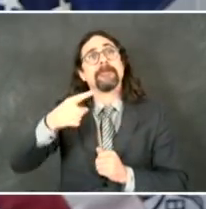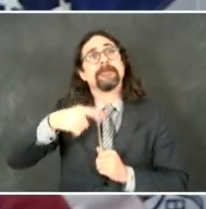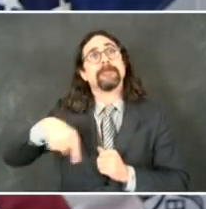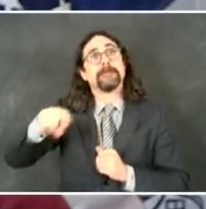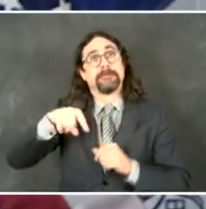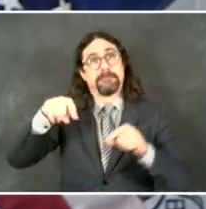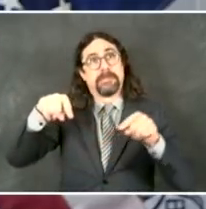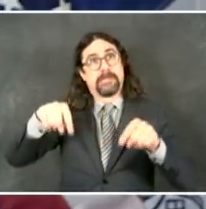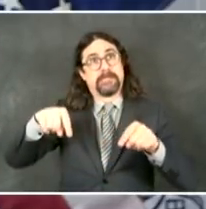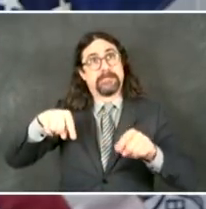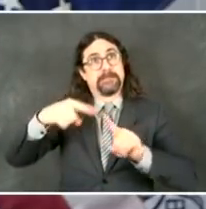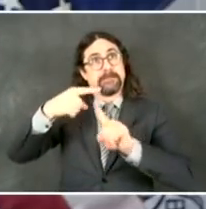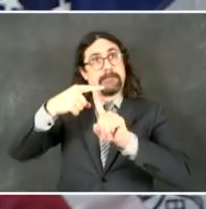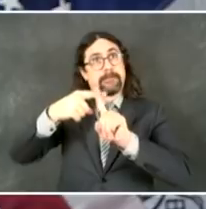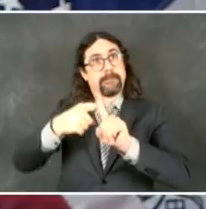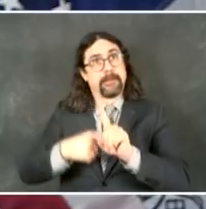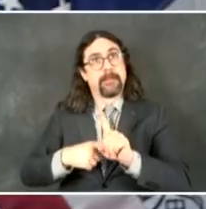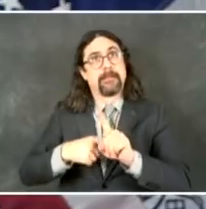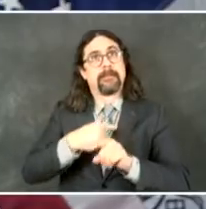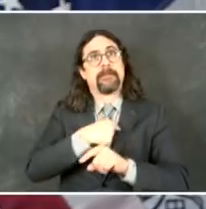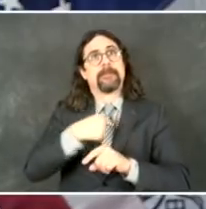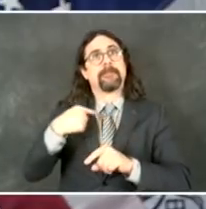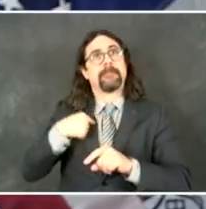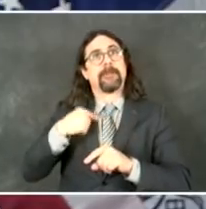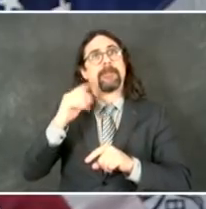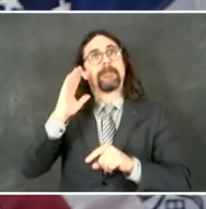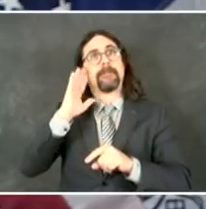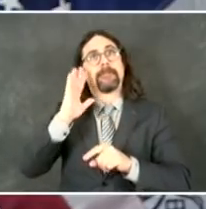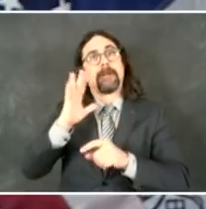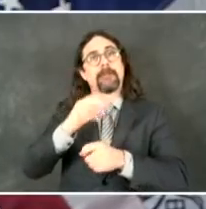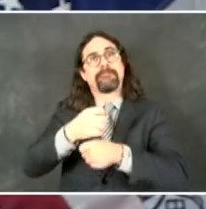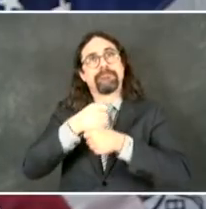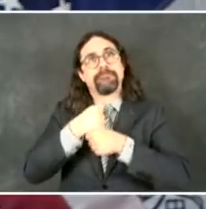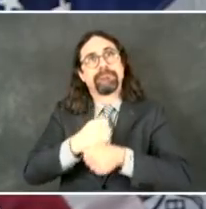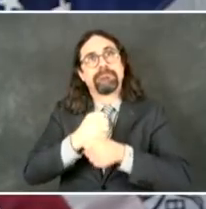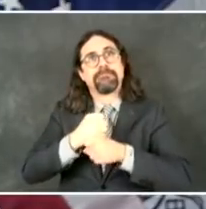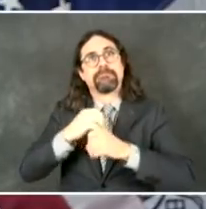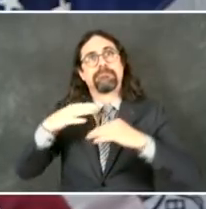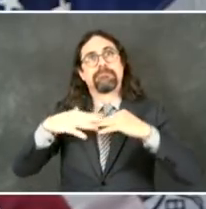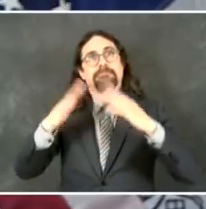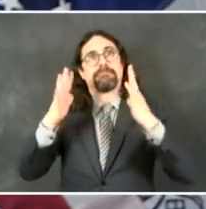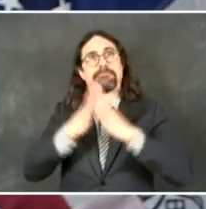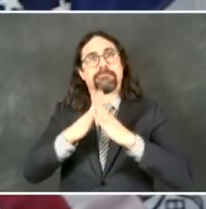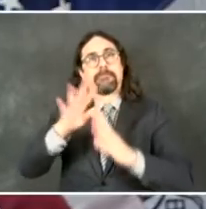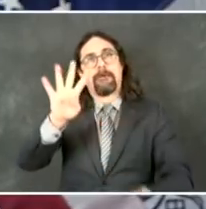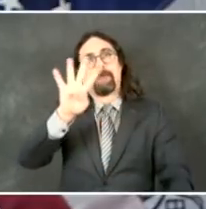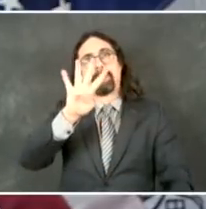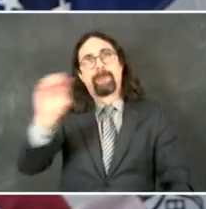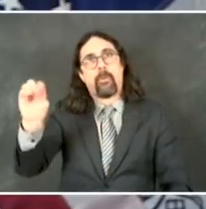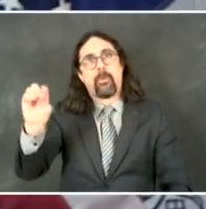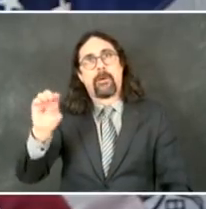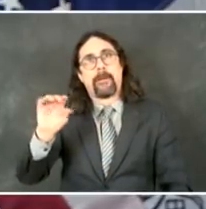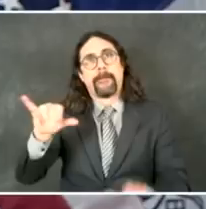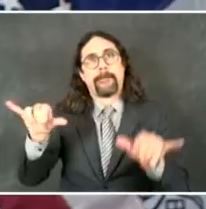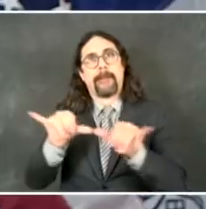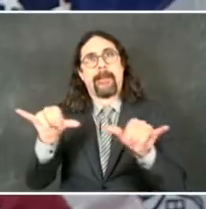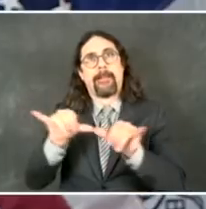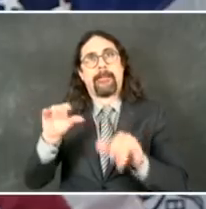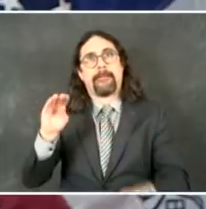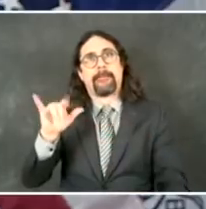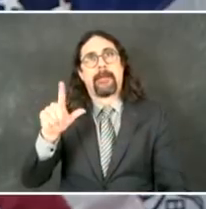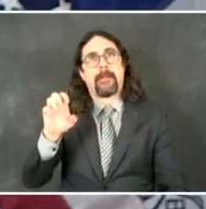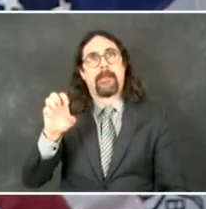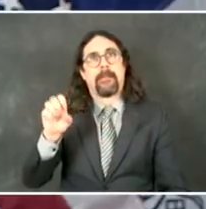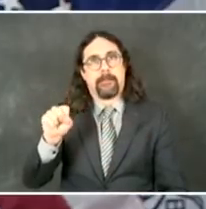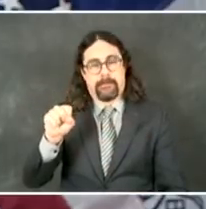open streets. And then the goal during the duration of the COVID crisis, and we don't know how long that is, obviously, but